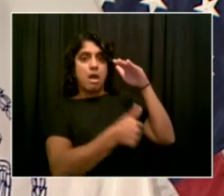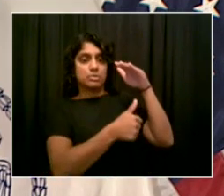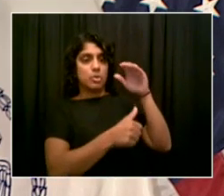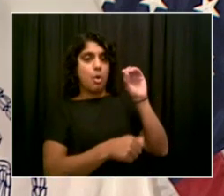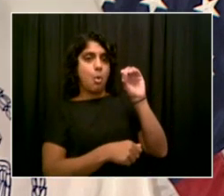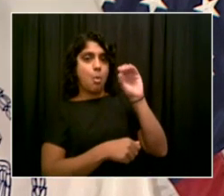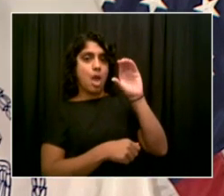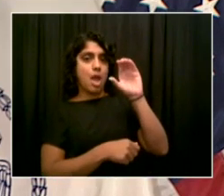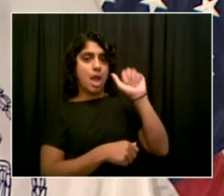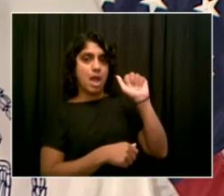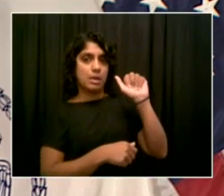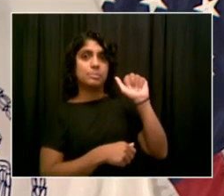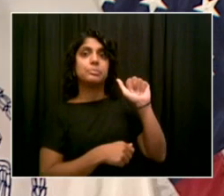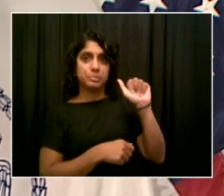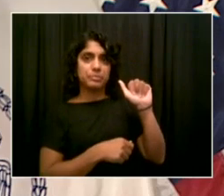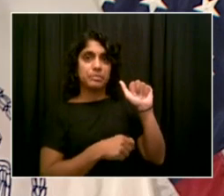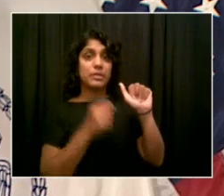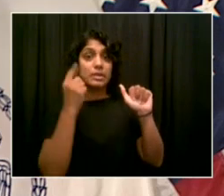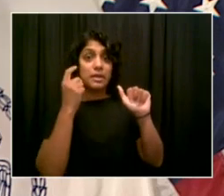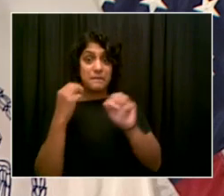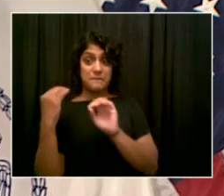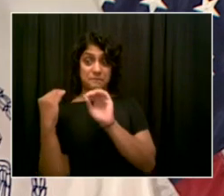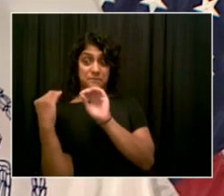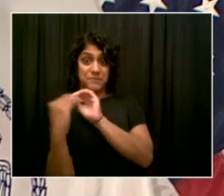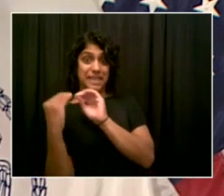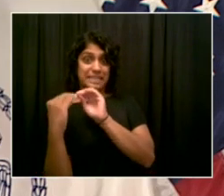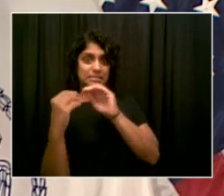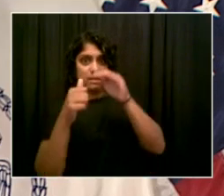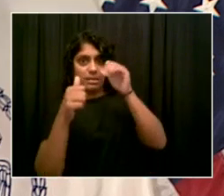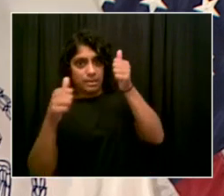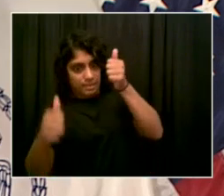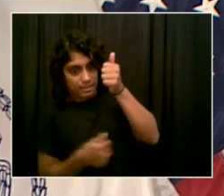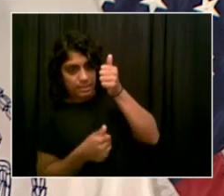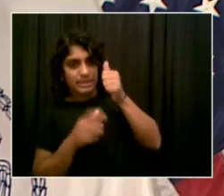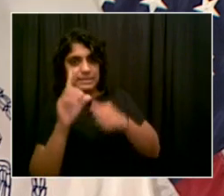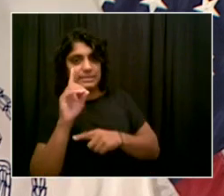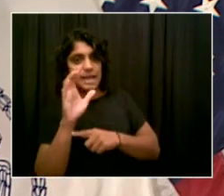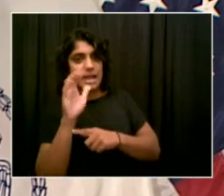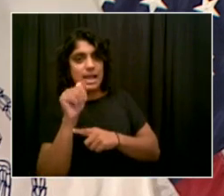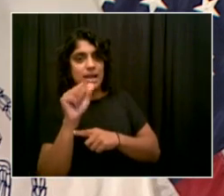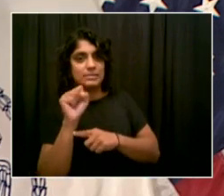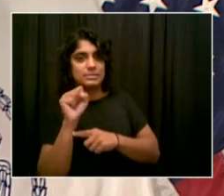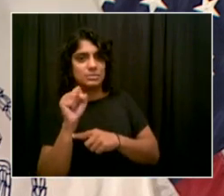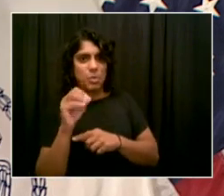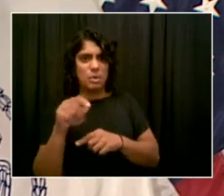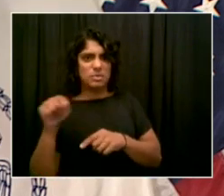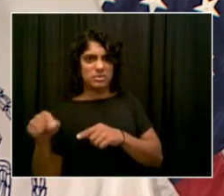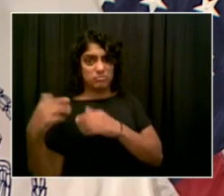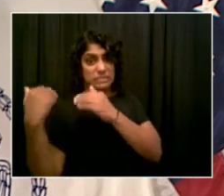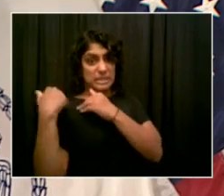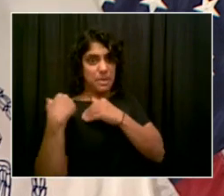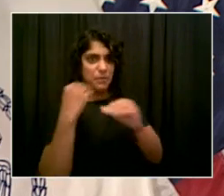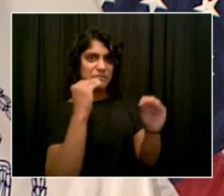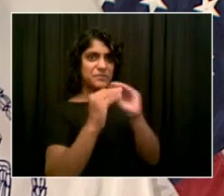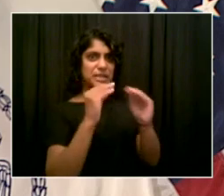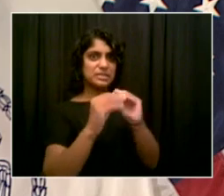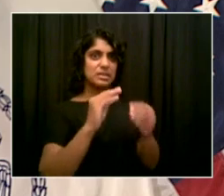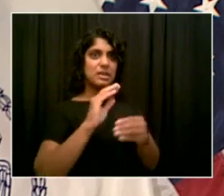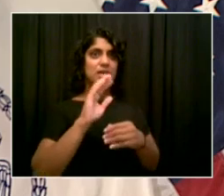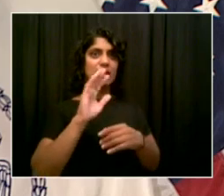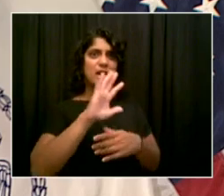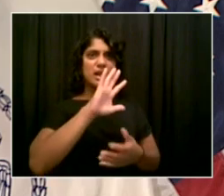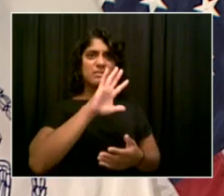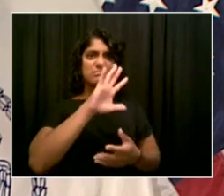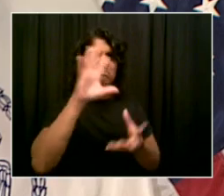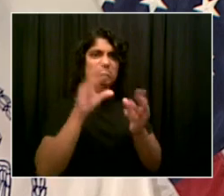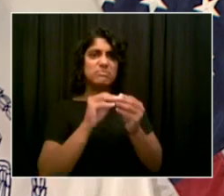DCAS maintains 55 court buildings in the city. Yeah, it's a mix, to the best of my understanding, between some